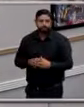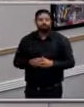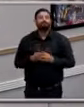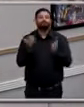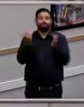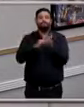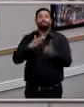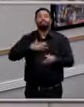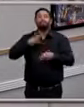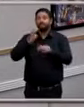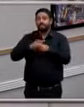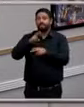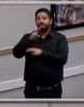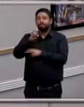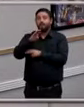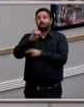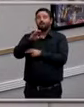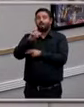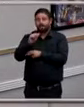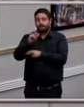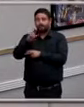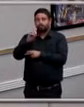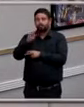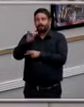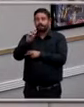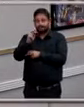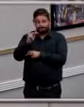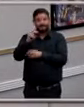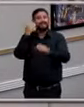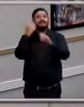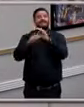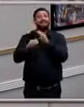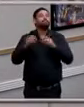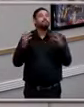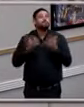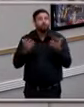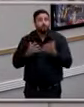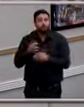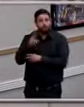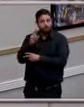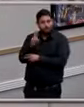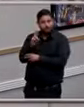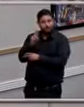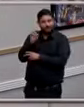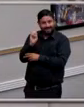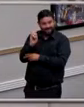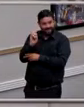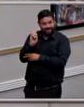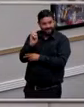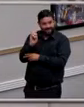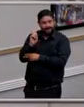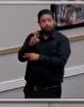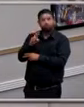Again, my name is Rebecca Robinson, and my email address is